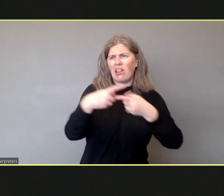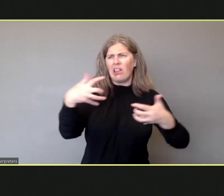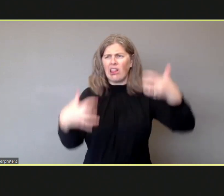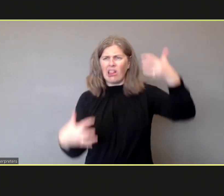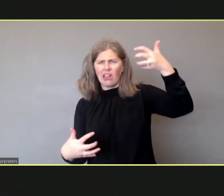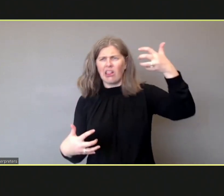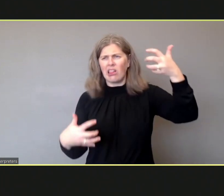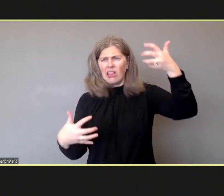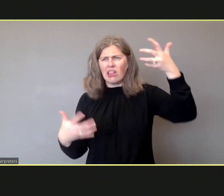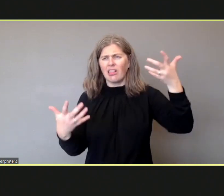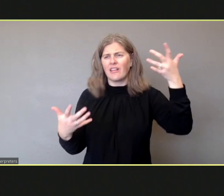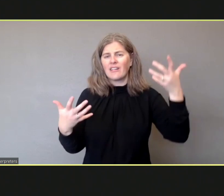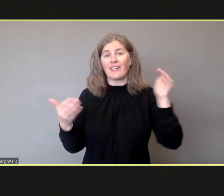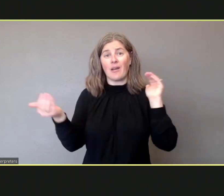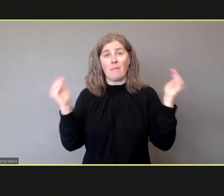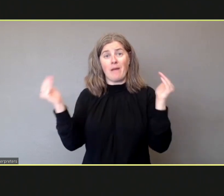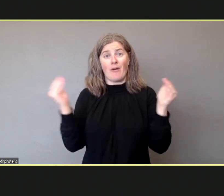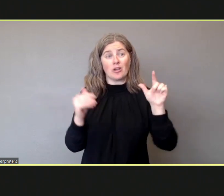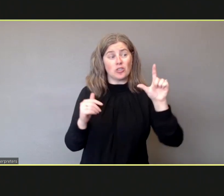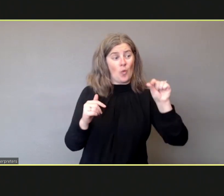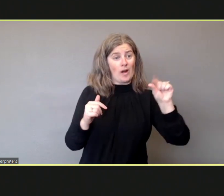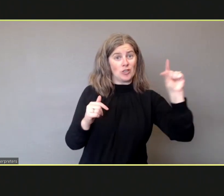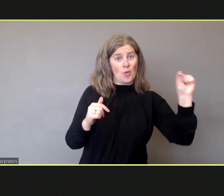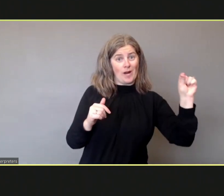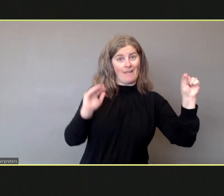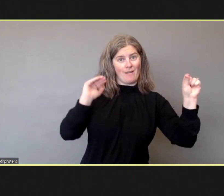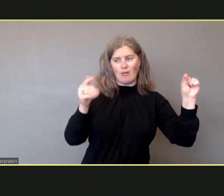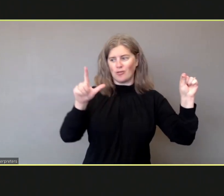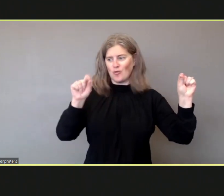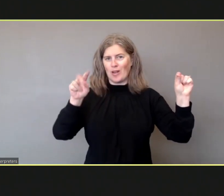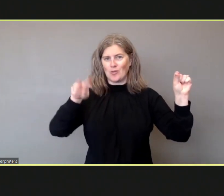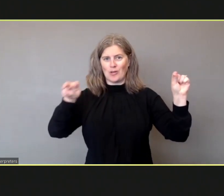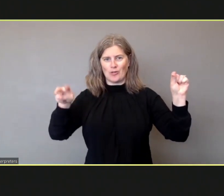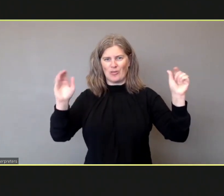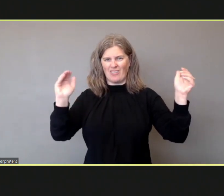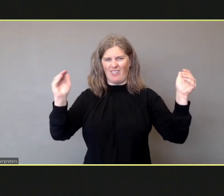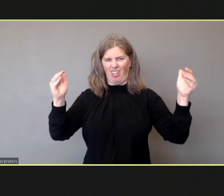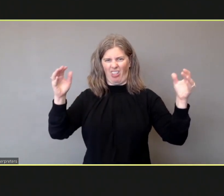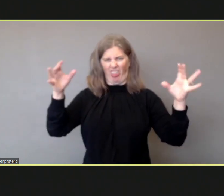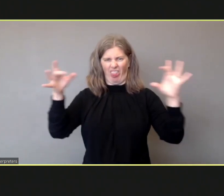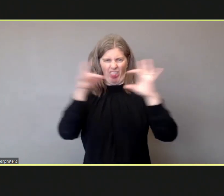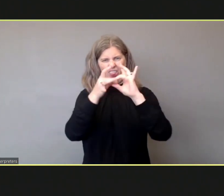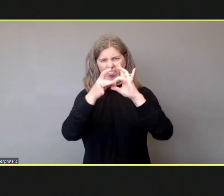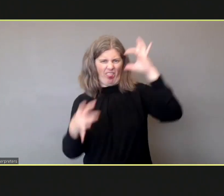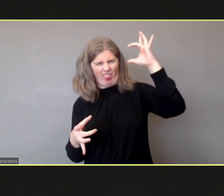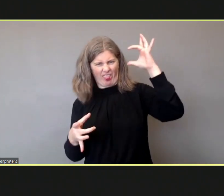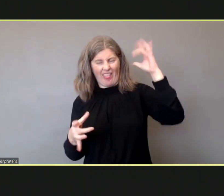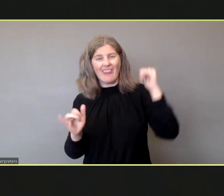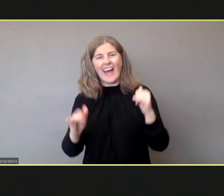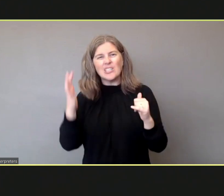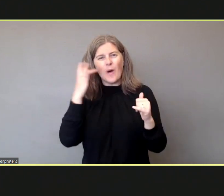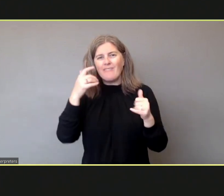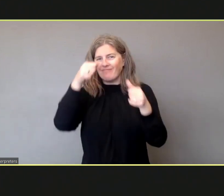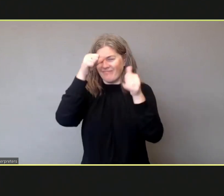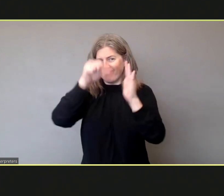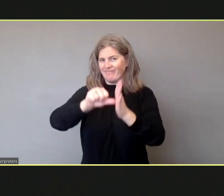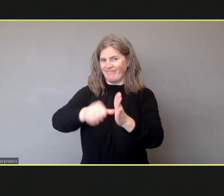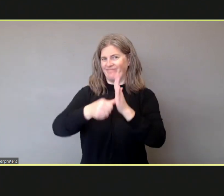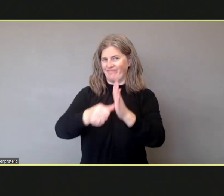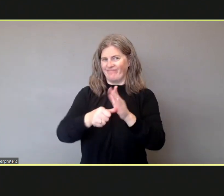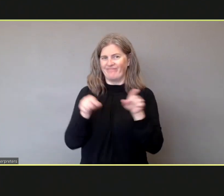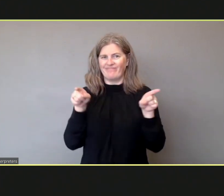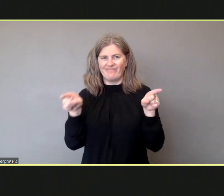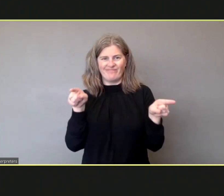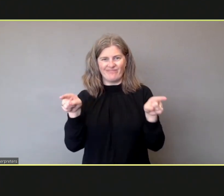from comparing 2020 to 2022. And that's why I was talking about the fact that I really believe we